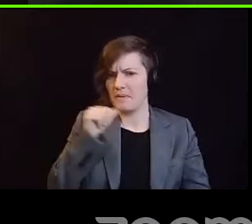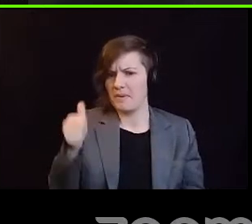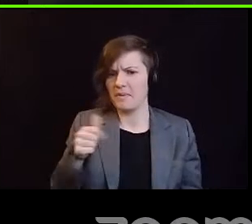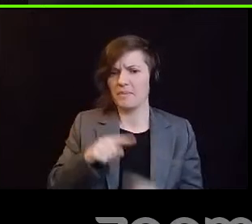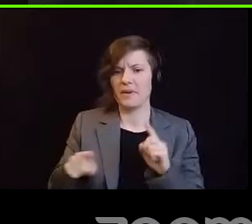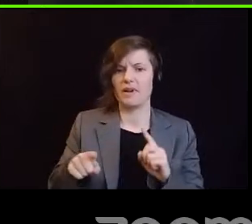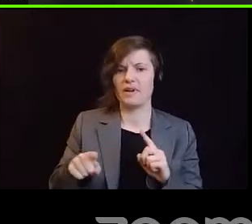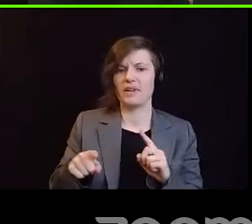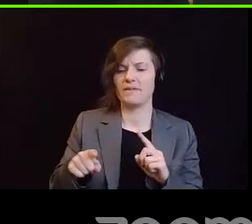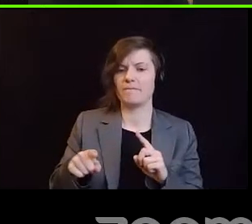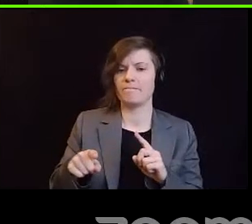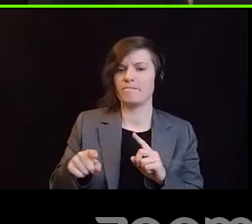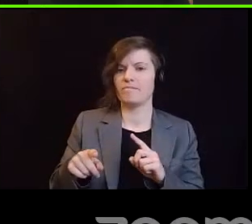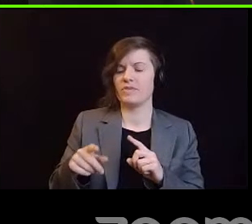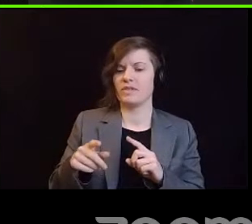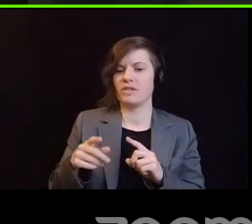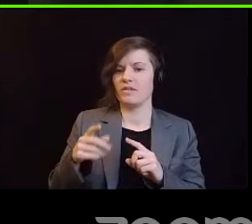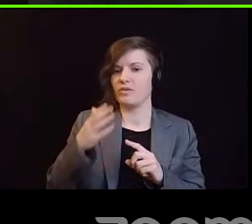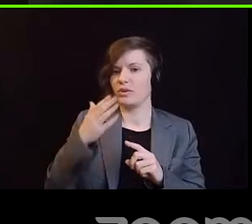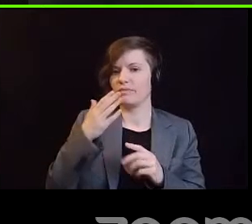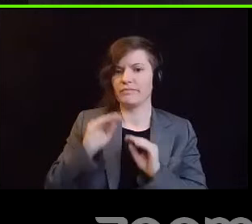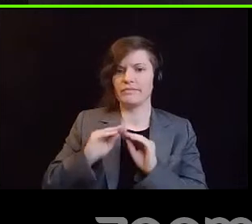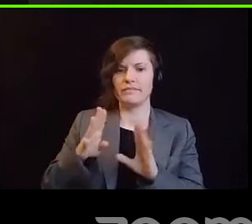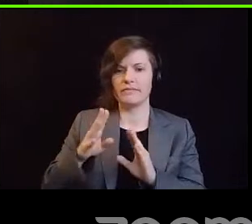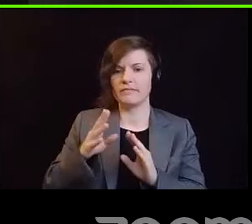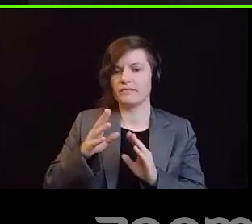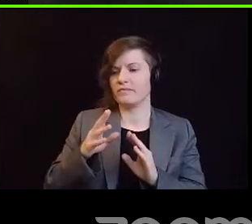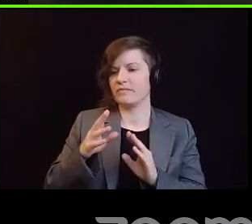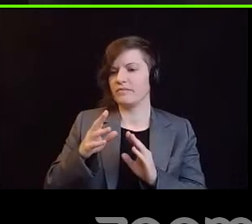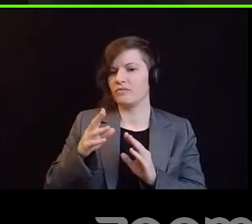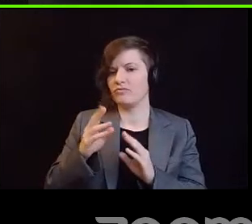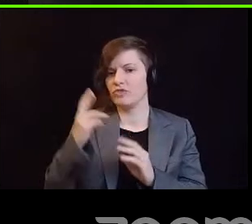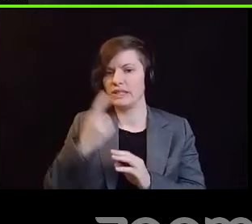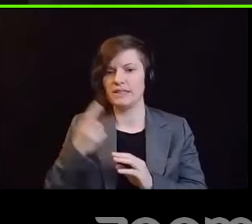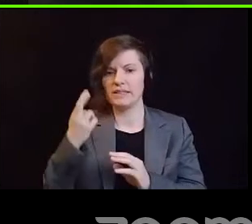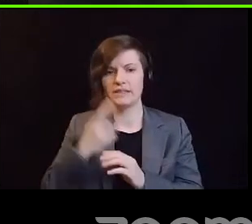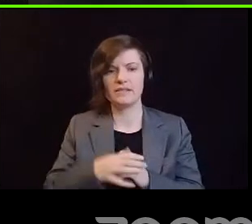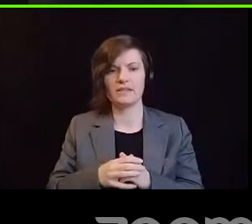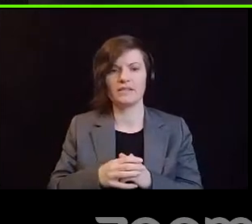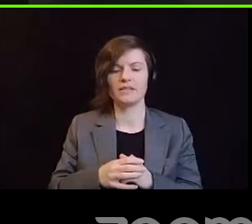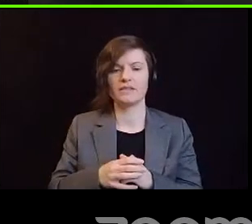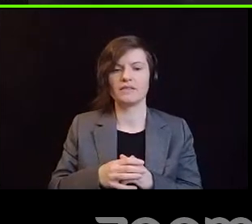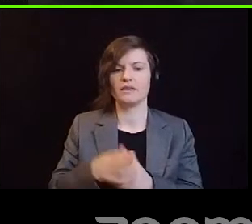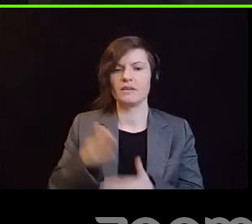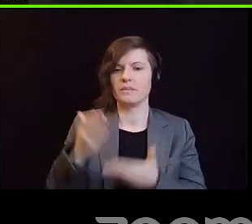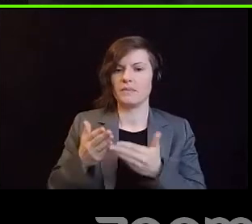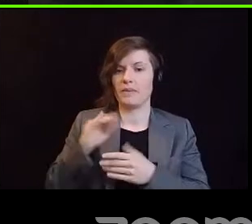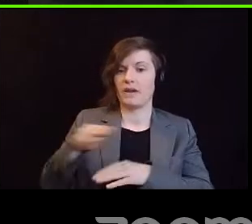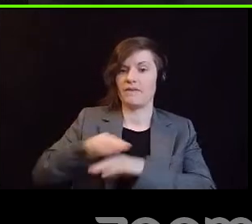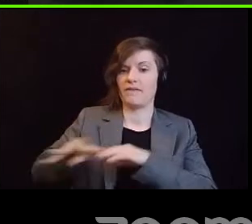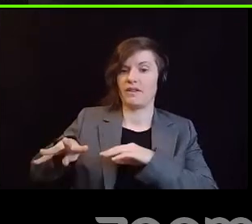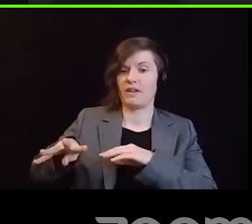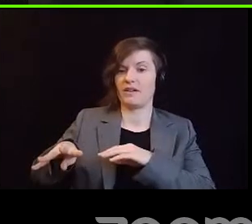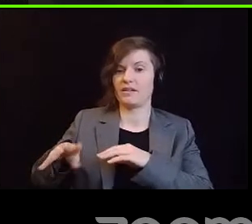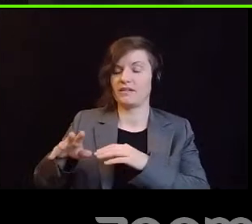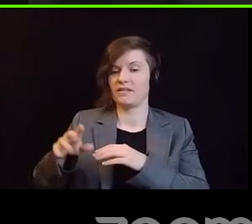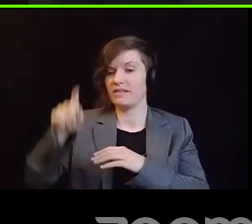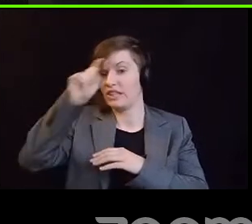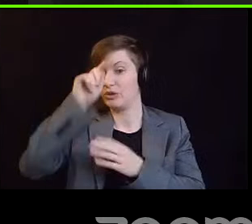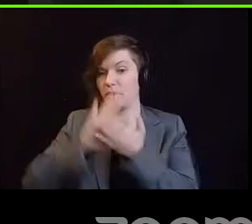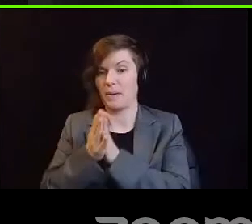do. Maybe this would have the unintended effect of aiding democratization in Egypt or not. Maybe this would have the unintended effect